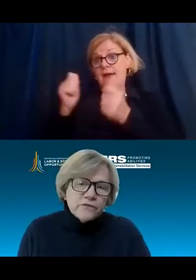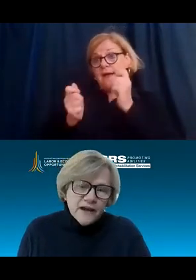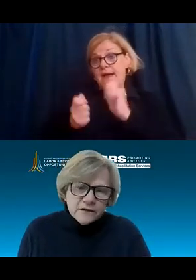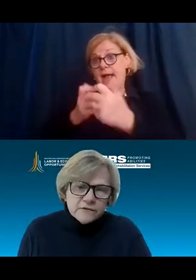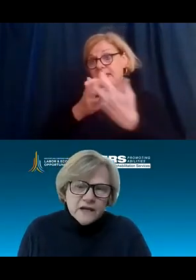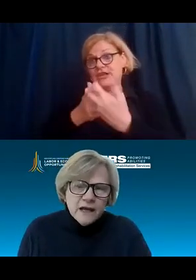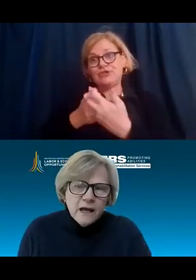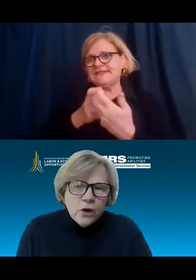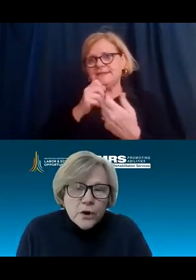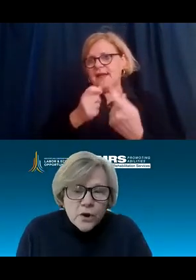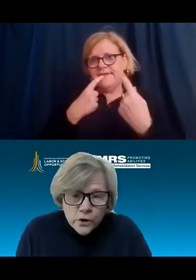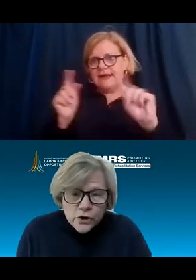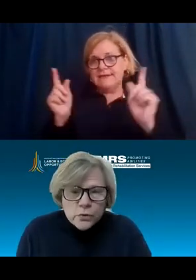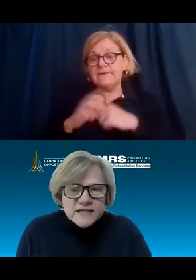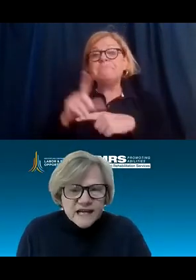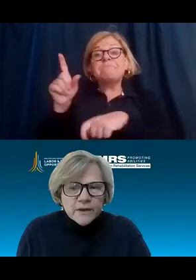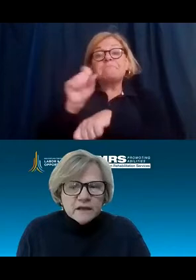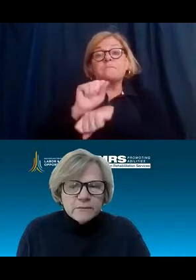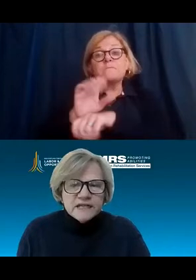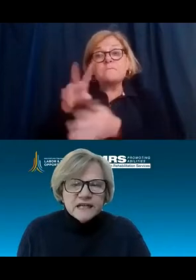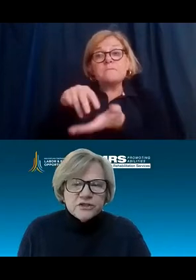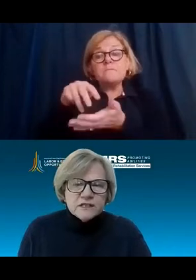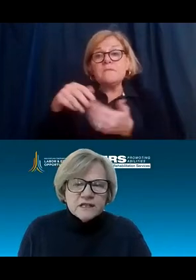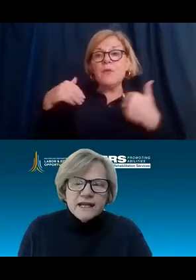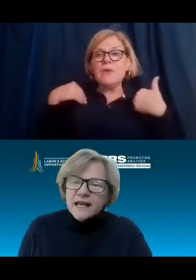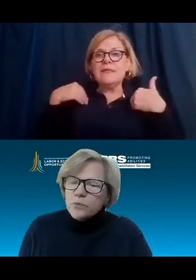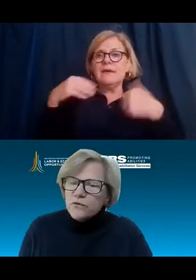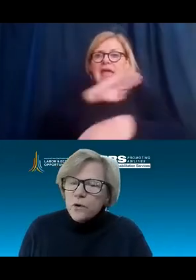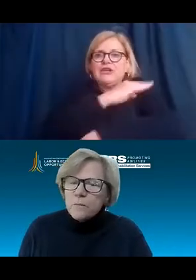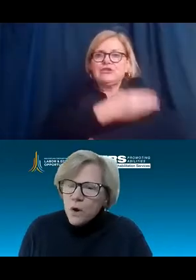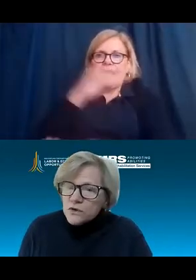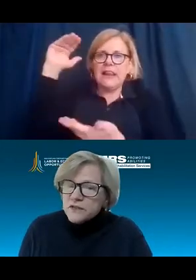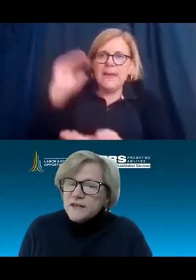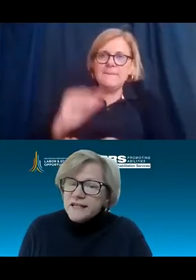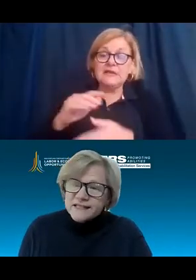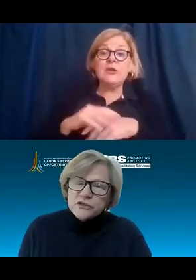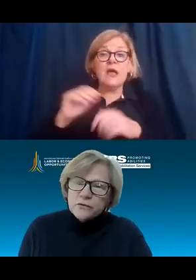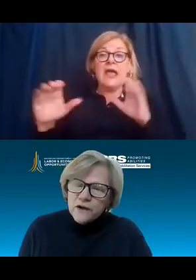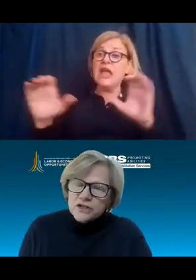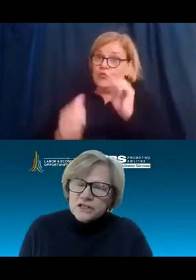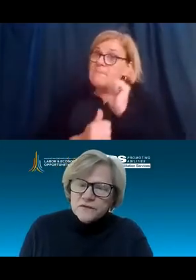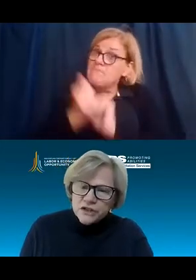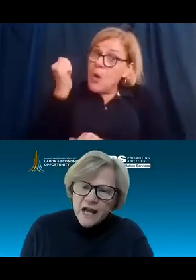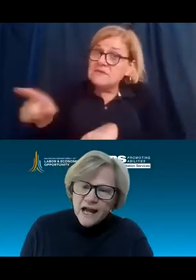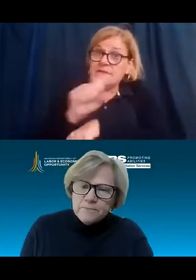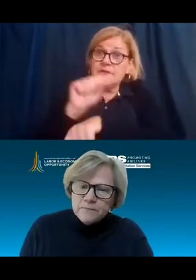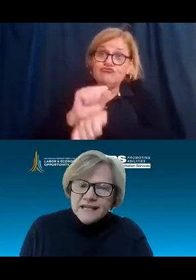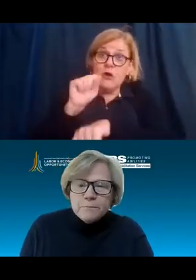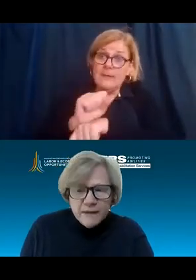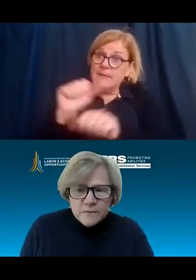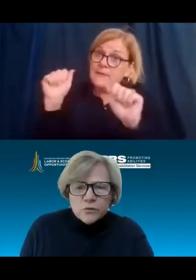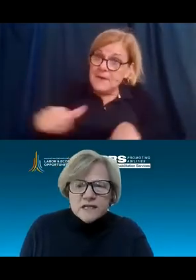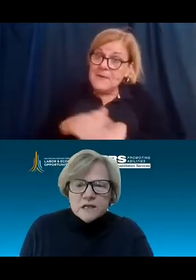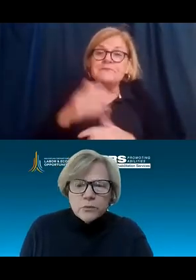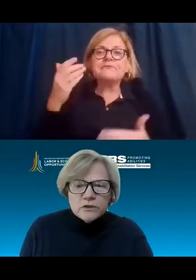or effective. When a worker with stamina limitations can perform most of the essential functions of the job, it